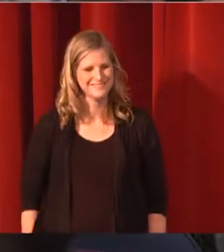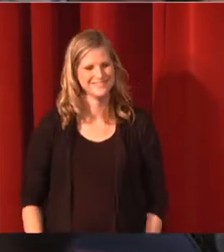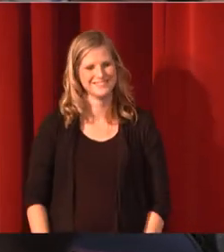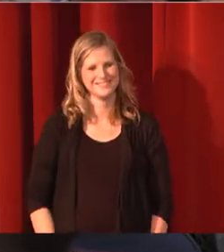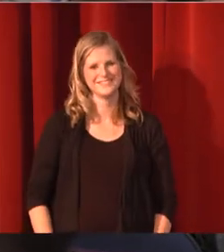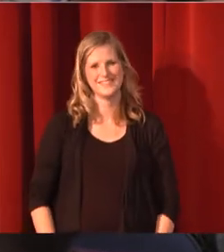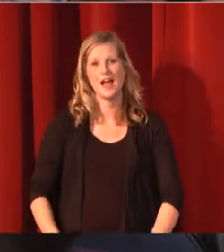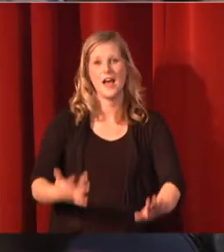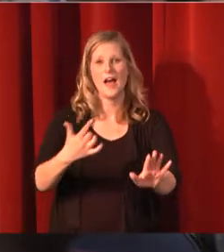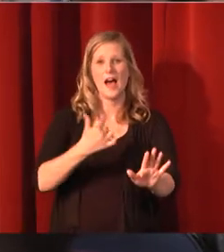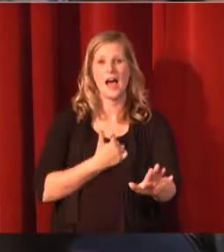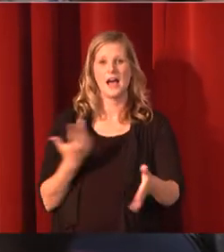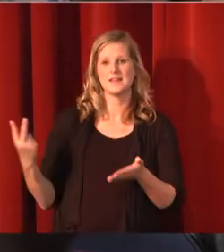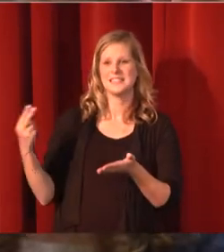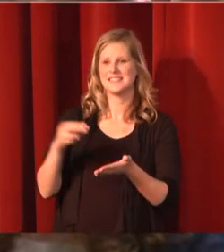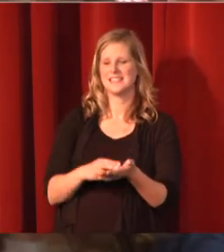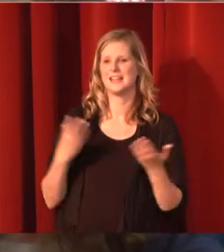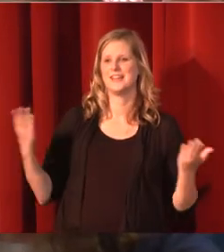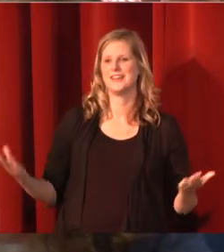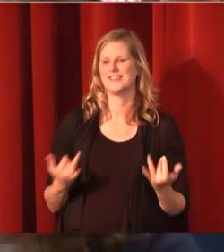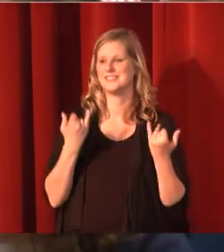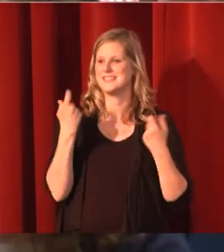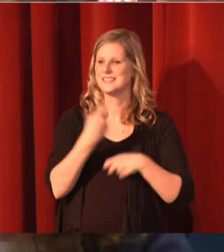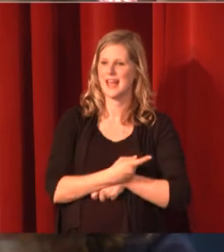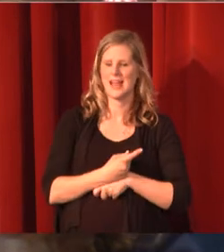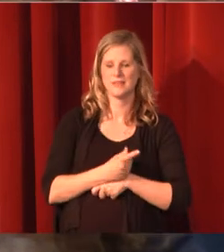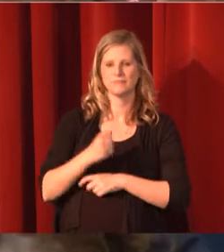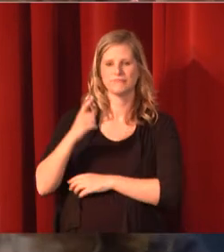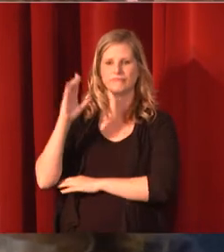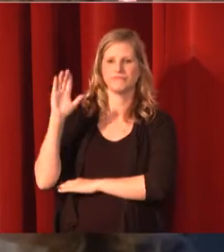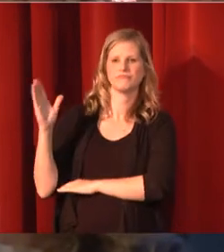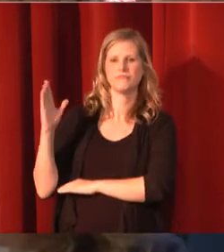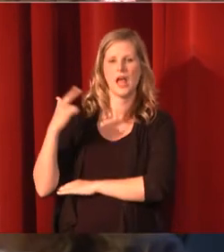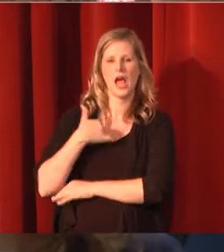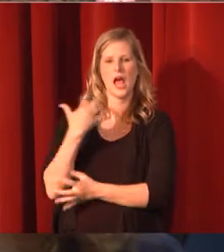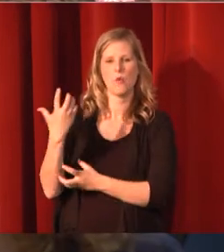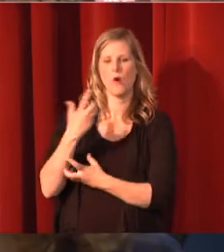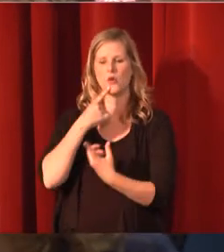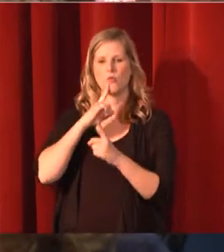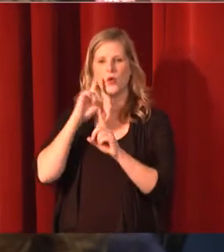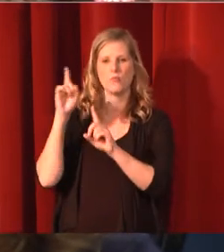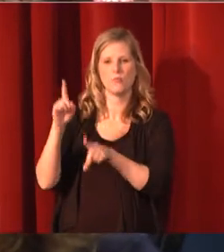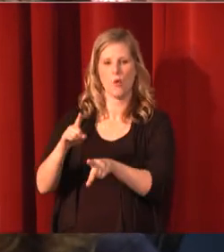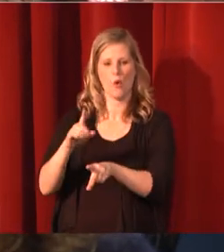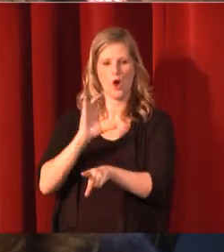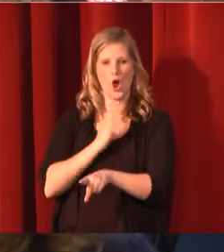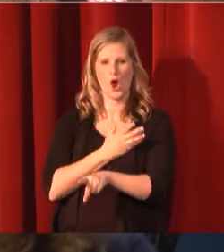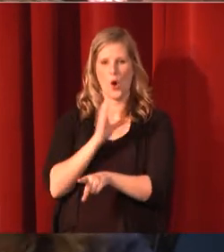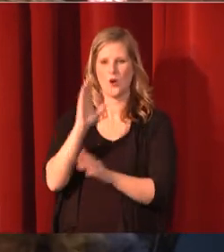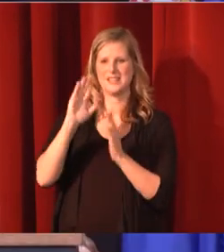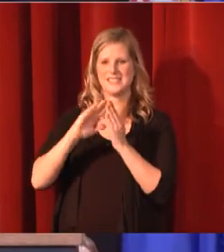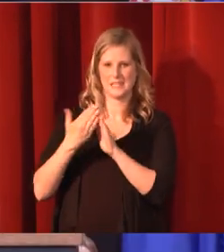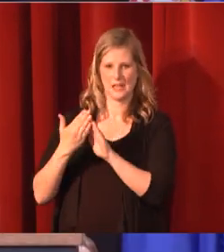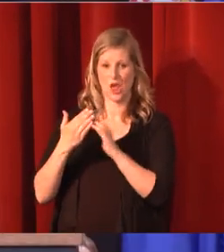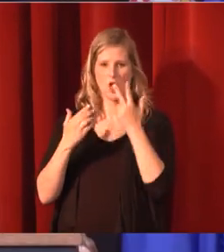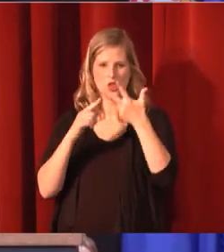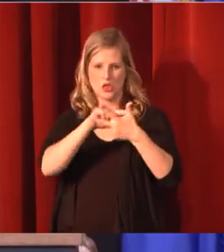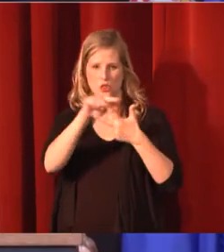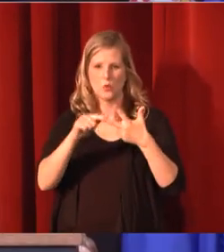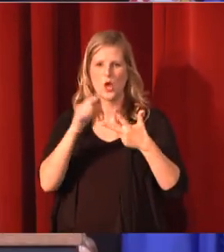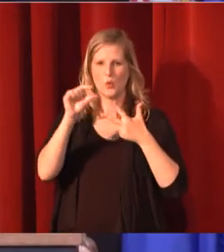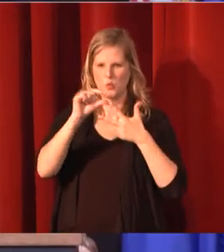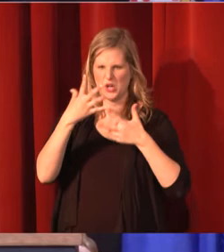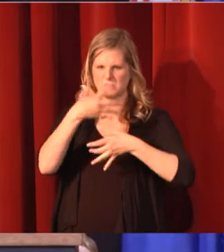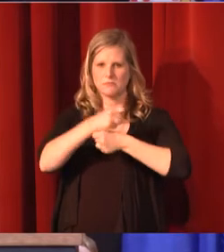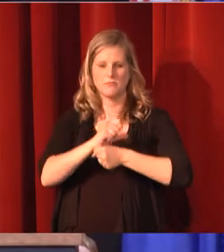stand before you today to report on the state of our city in three words st. Paul